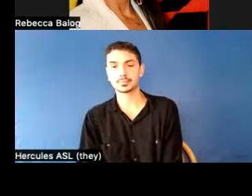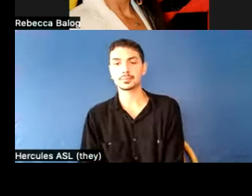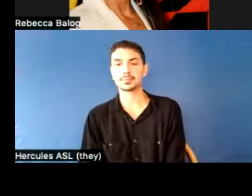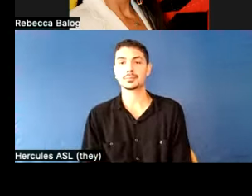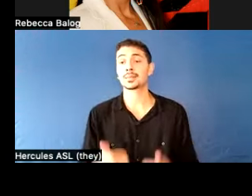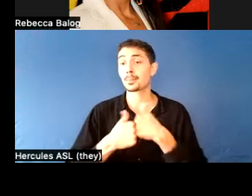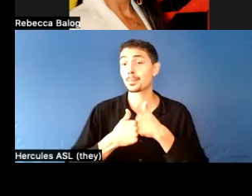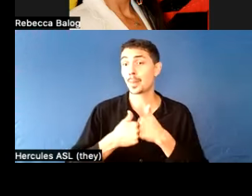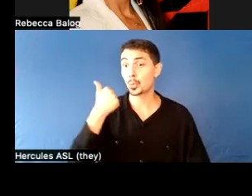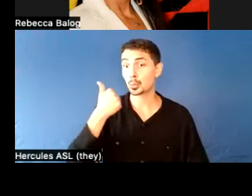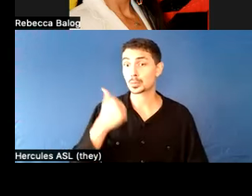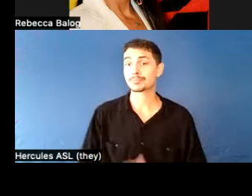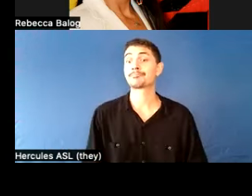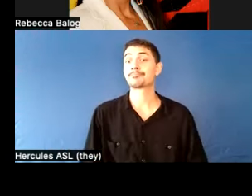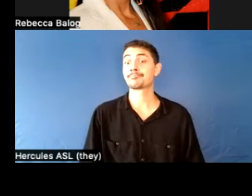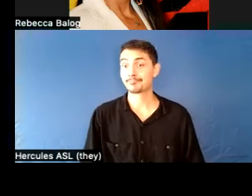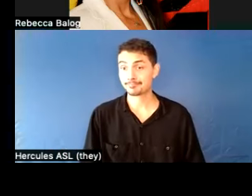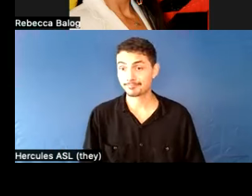Most, yep.